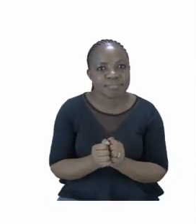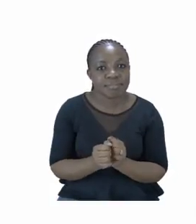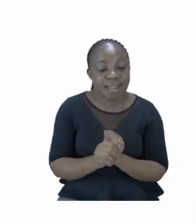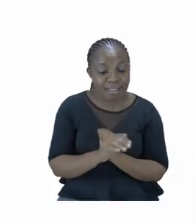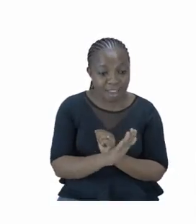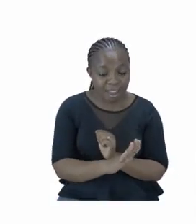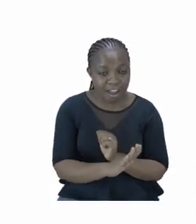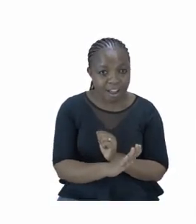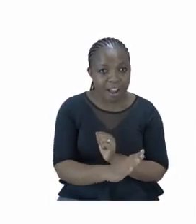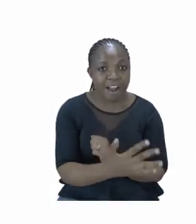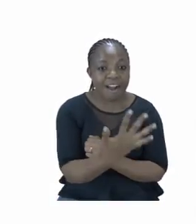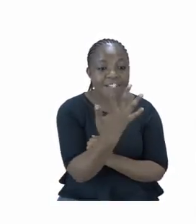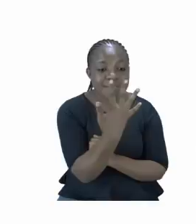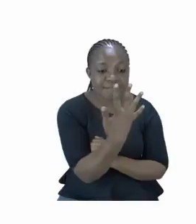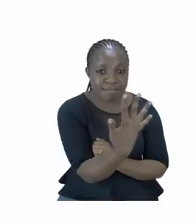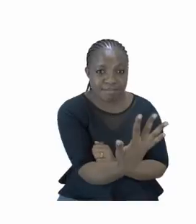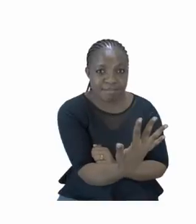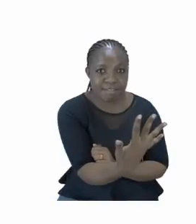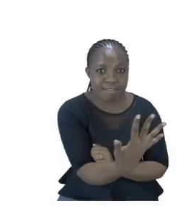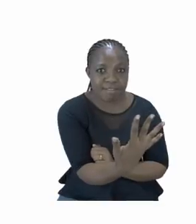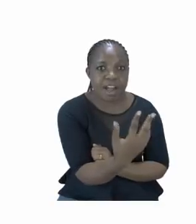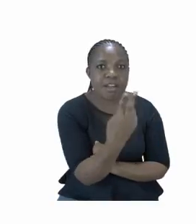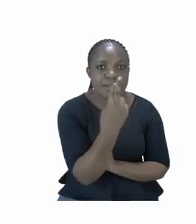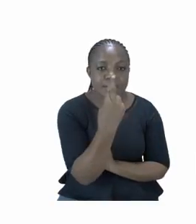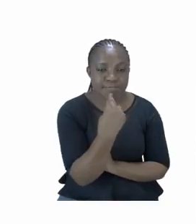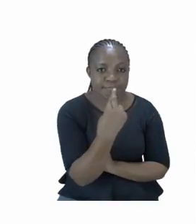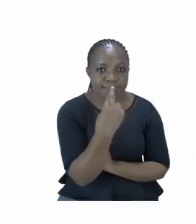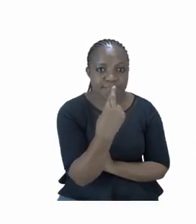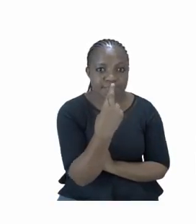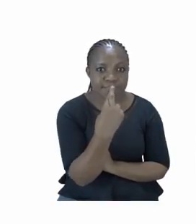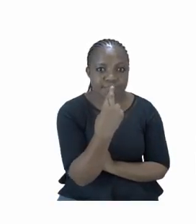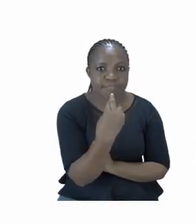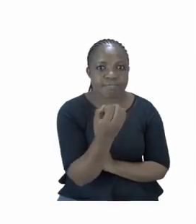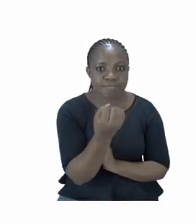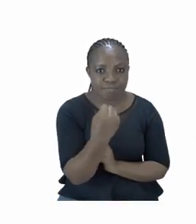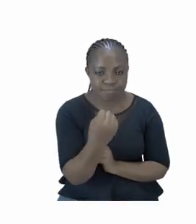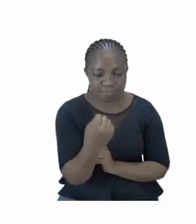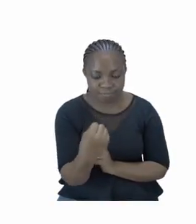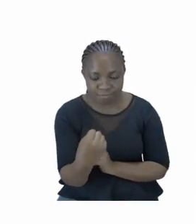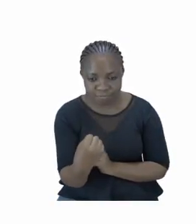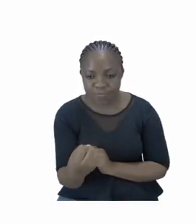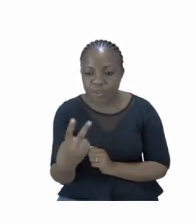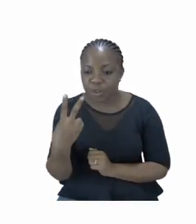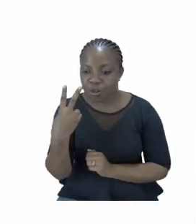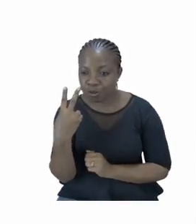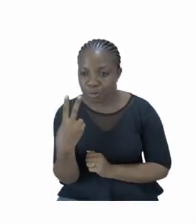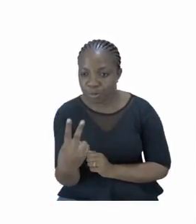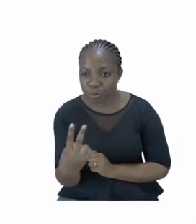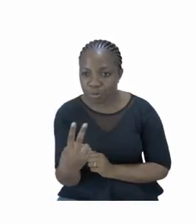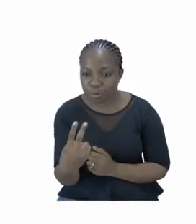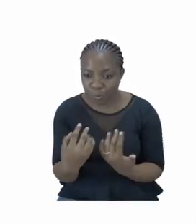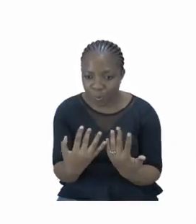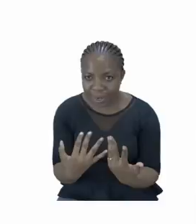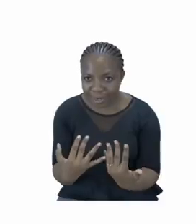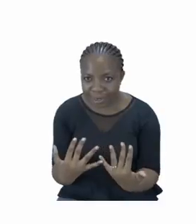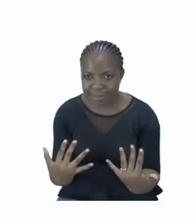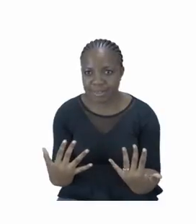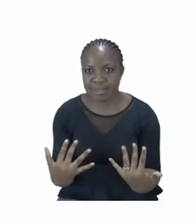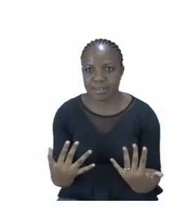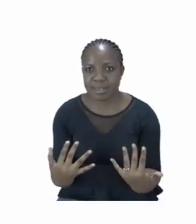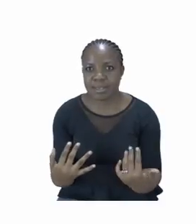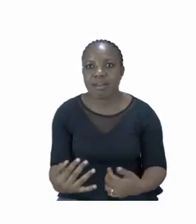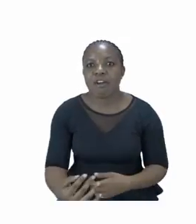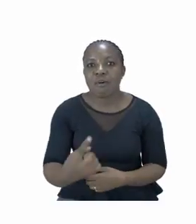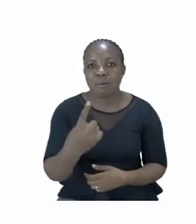there are 5 red balls, 2 green balls, and